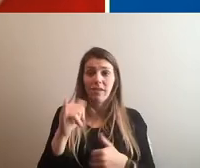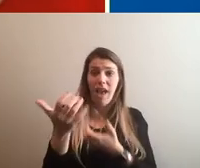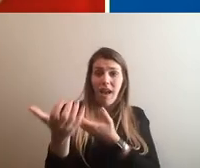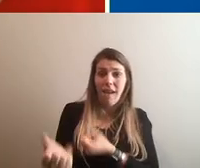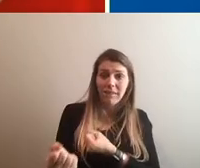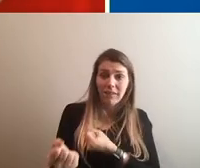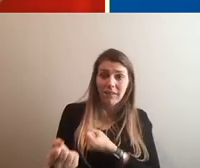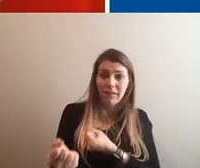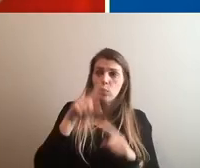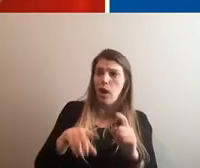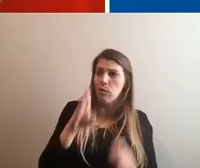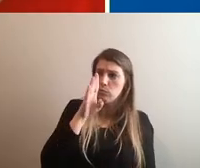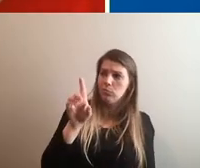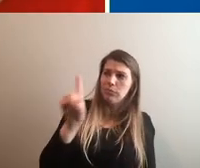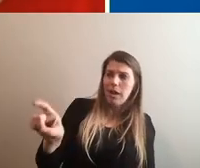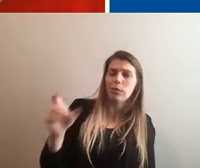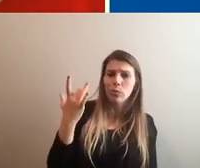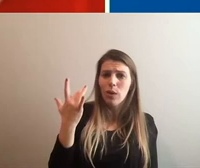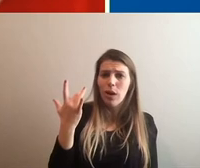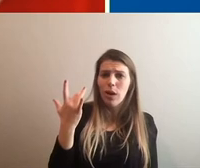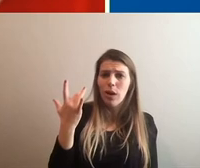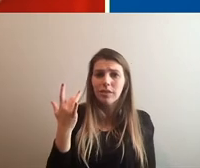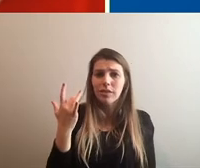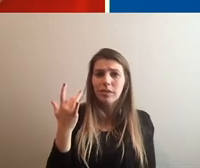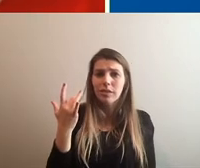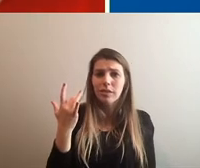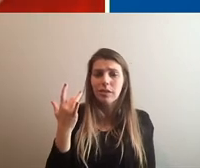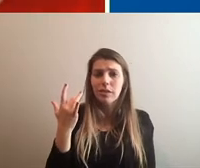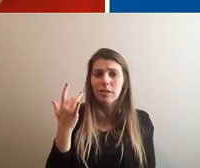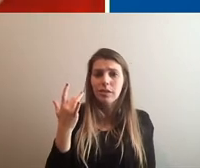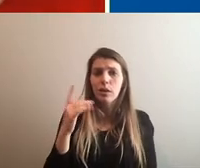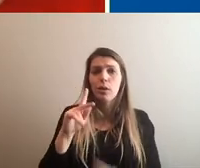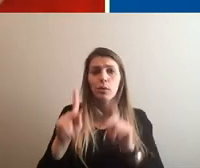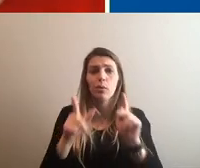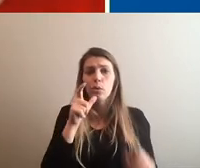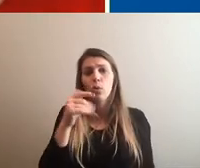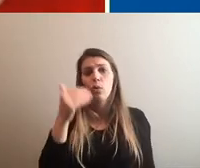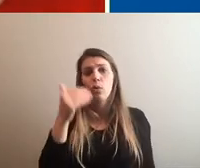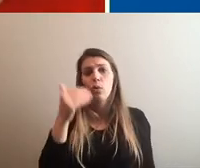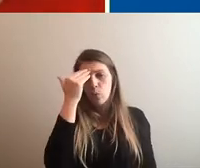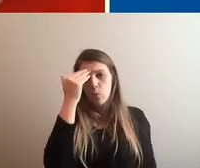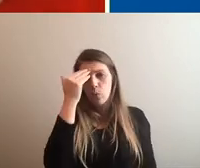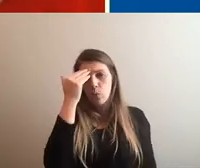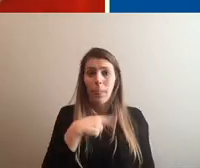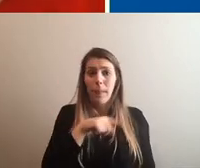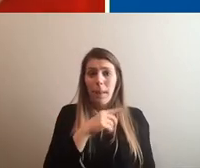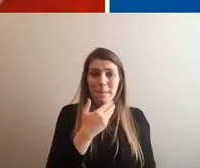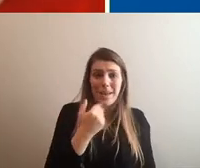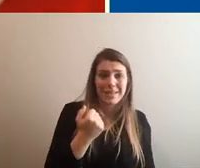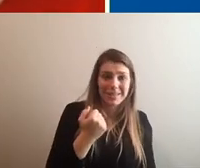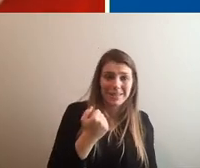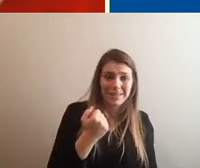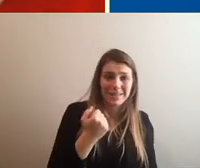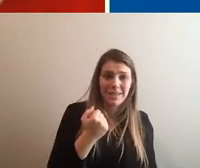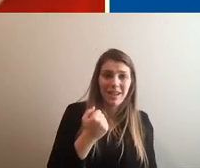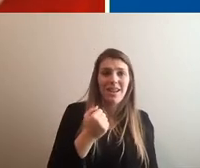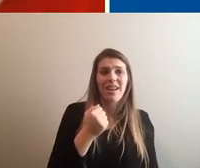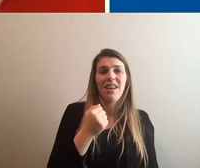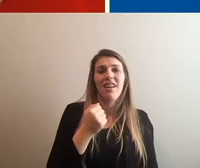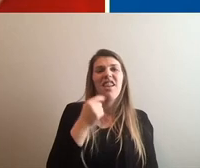confidence, the people who know them best are the